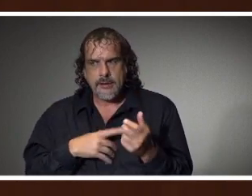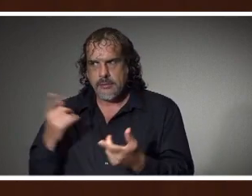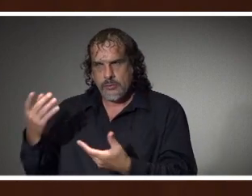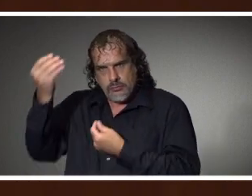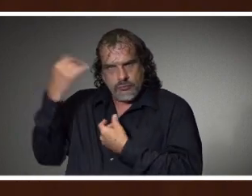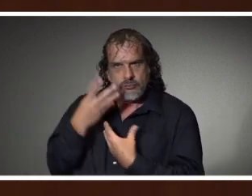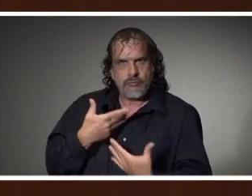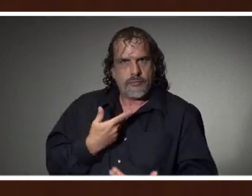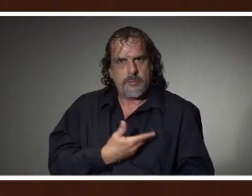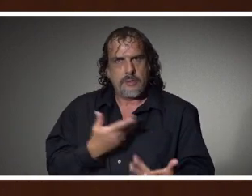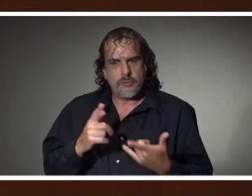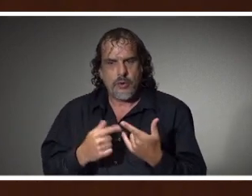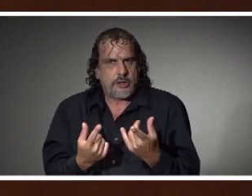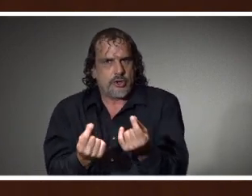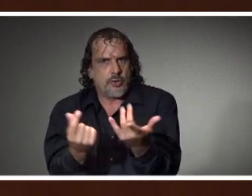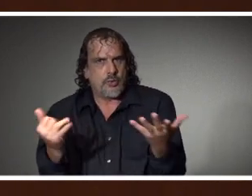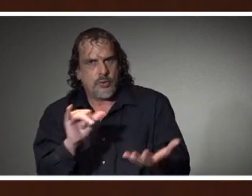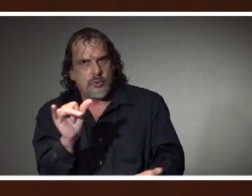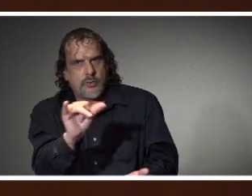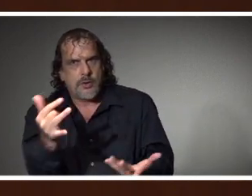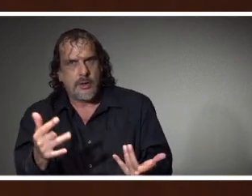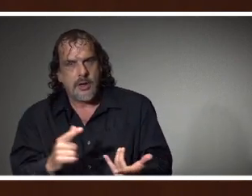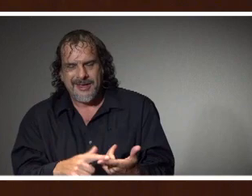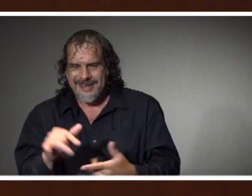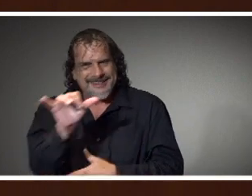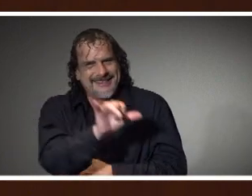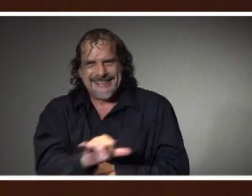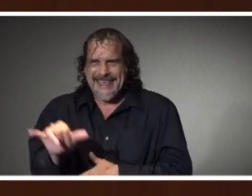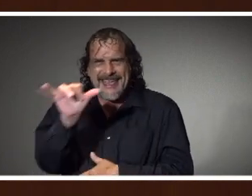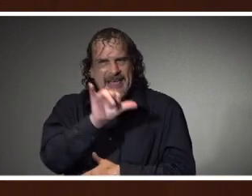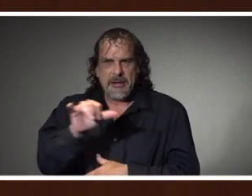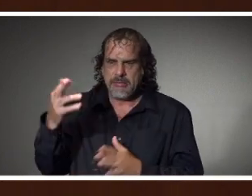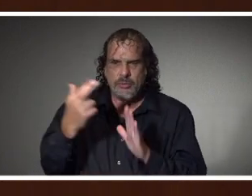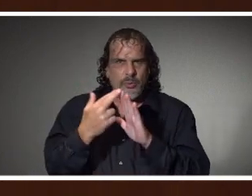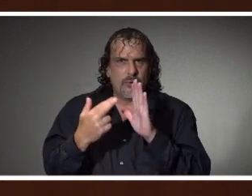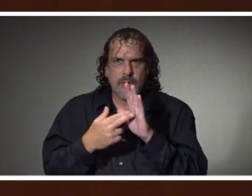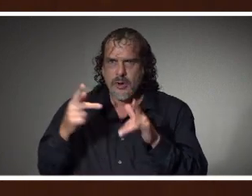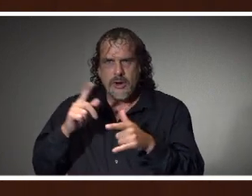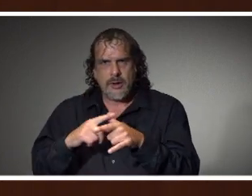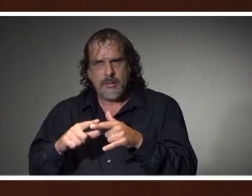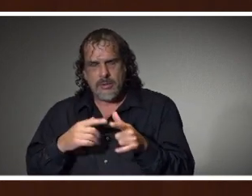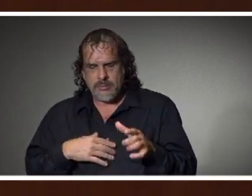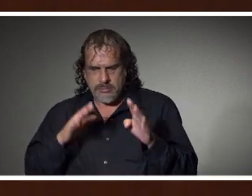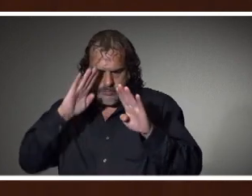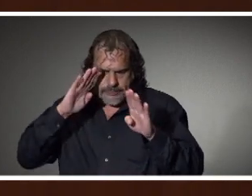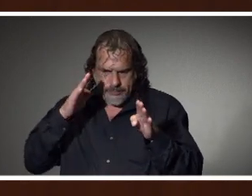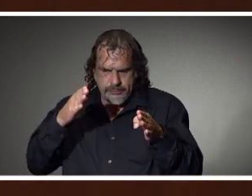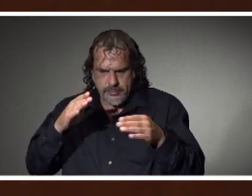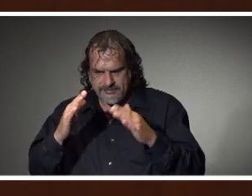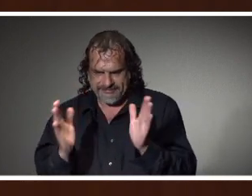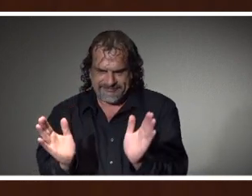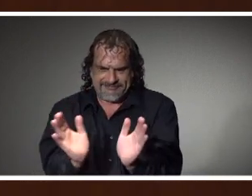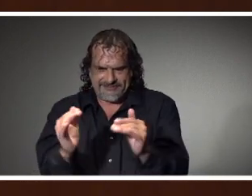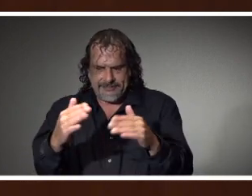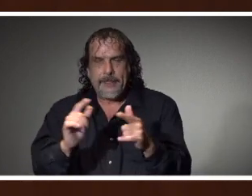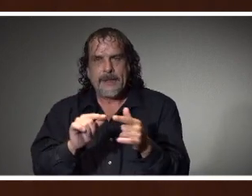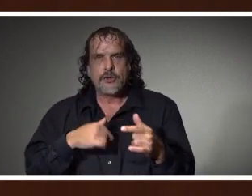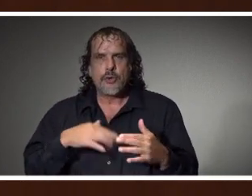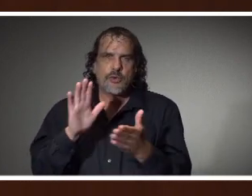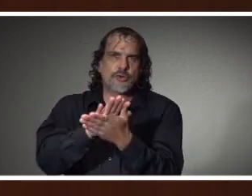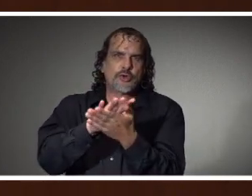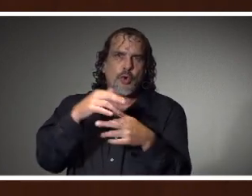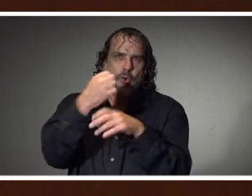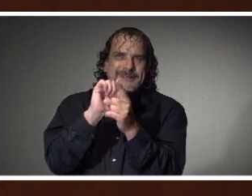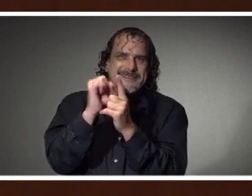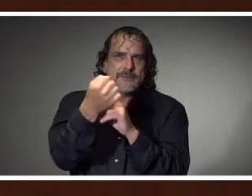process. It's the same thing as we would do for anywhere, except for we have sort of activated it to work in a school environment. If someone has a case